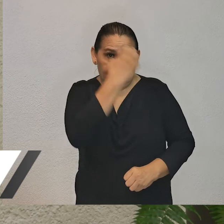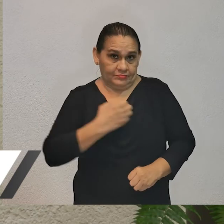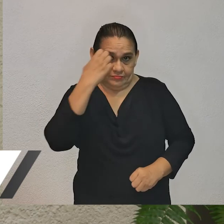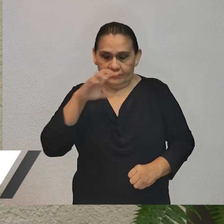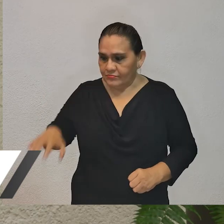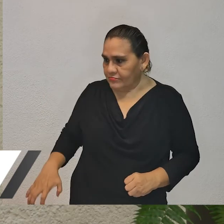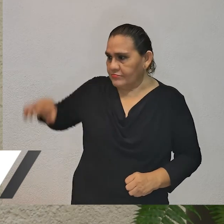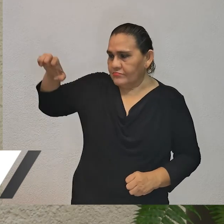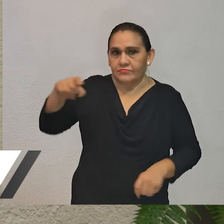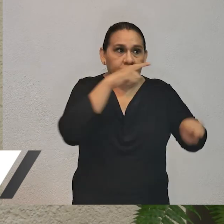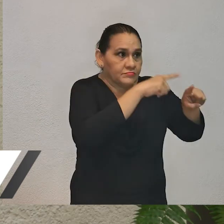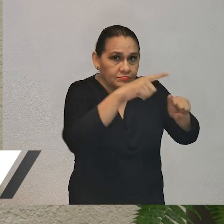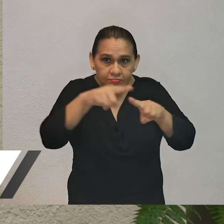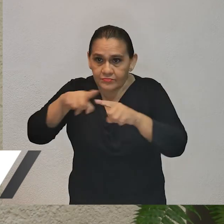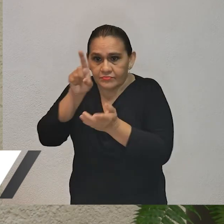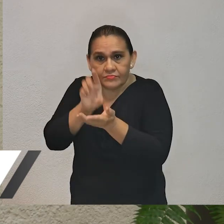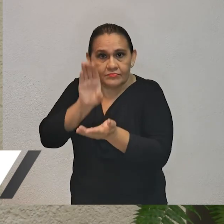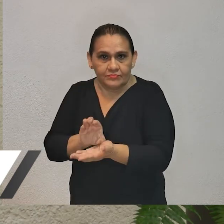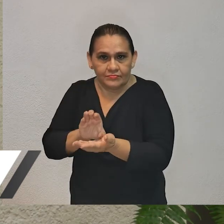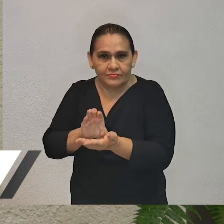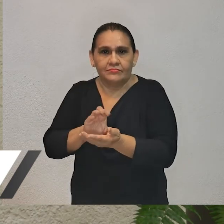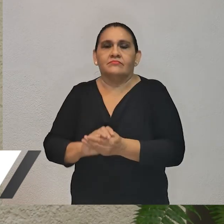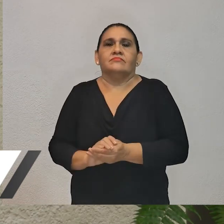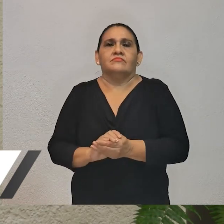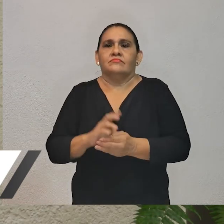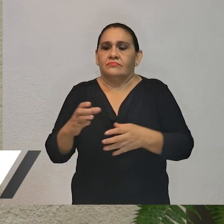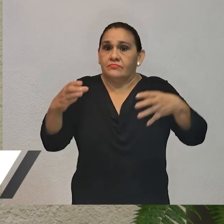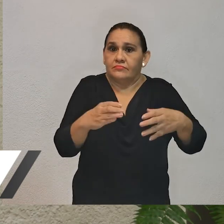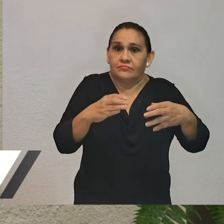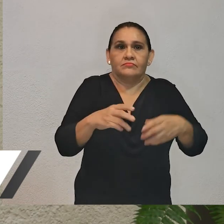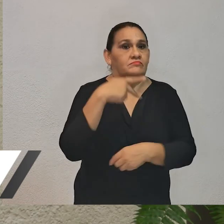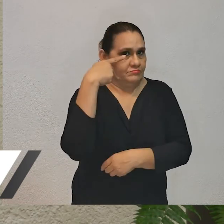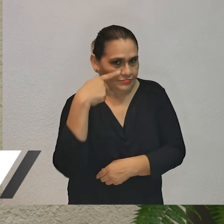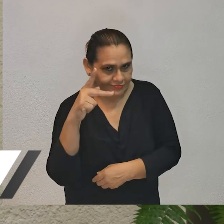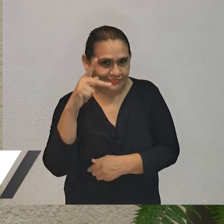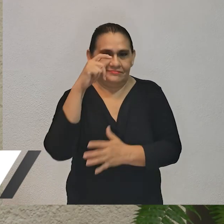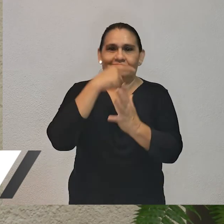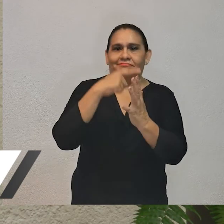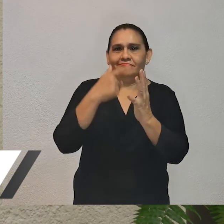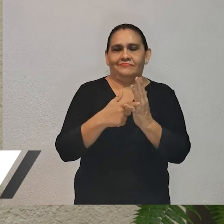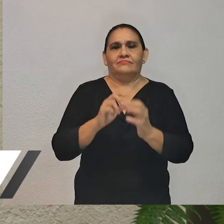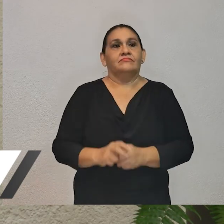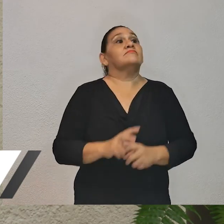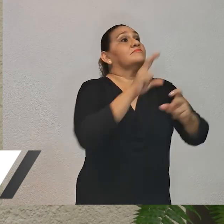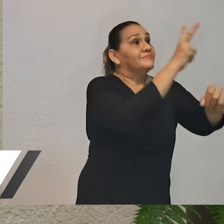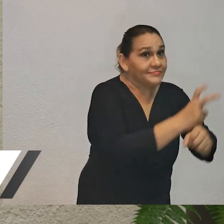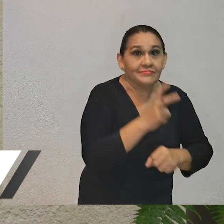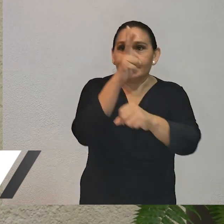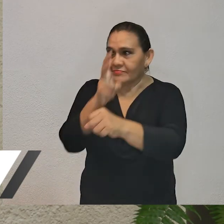jalaachob. Tux ku ejem taal ujaabiloob jeje'las mejen nuumtako'ob ch'iibaloob ichil uláak